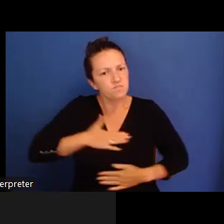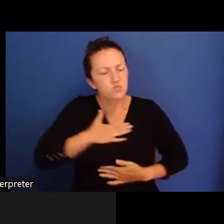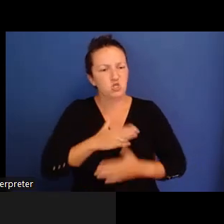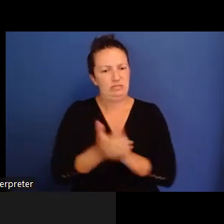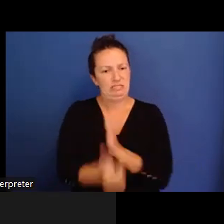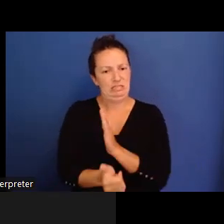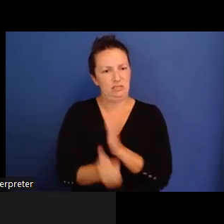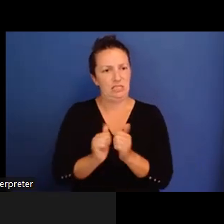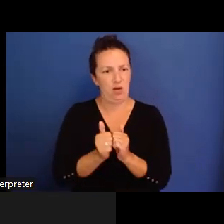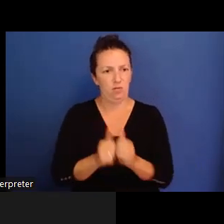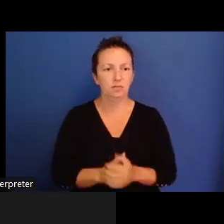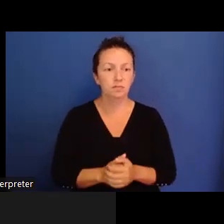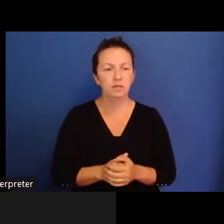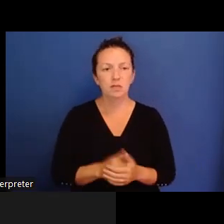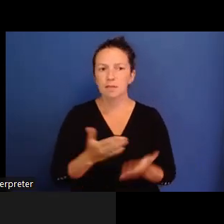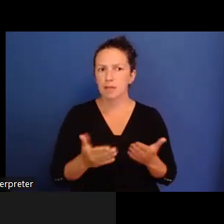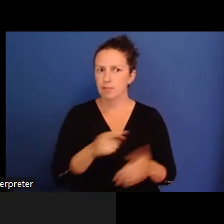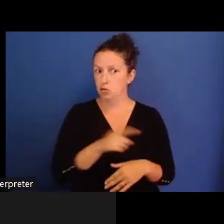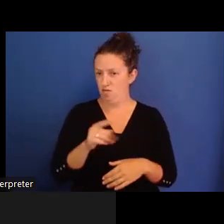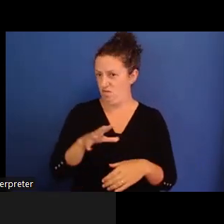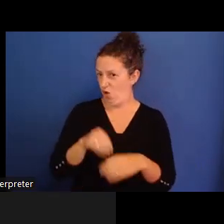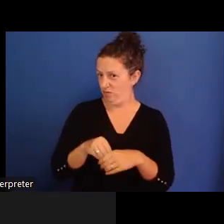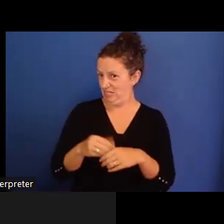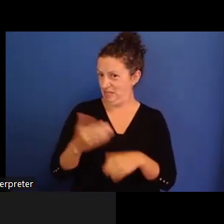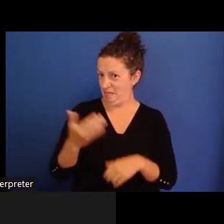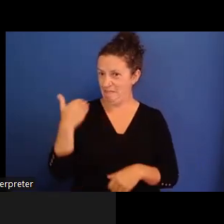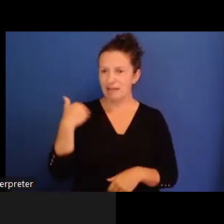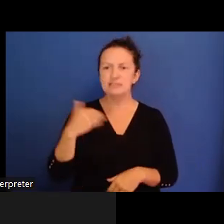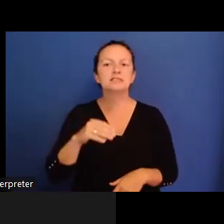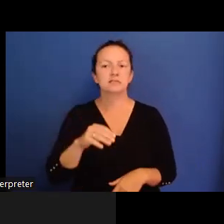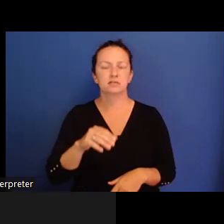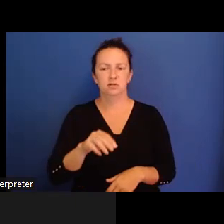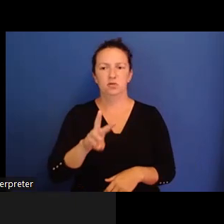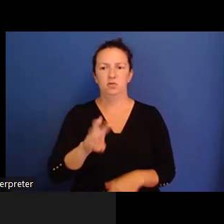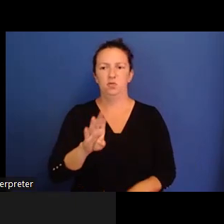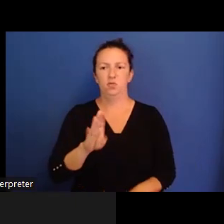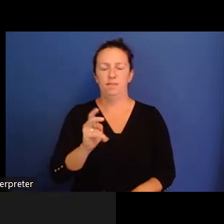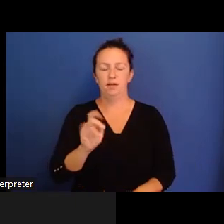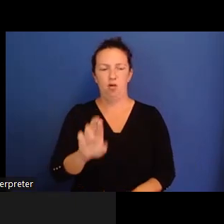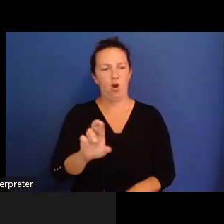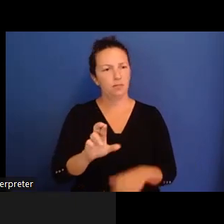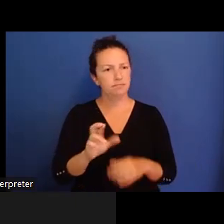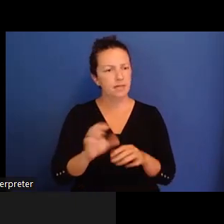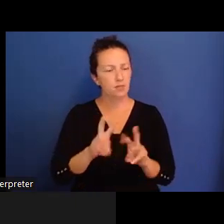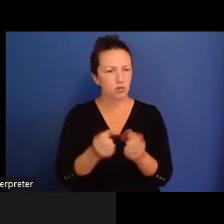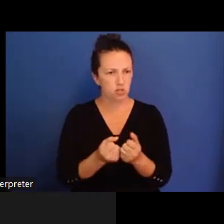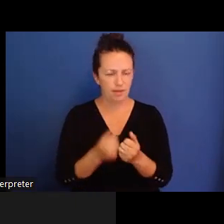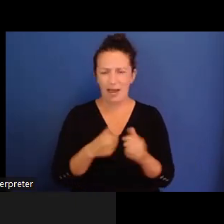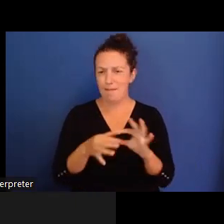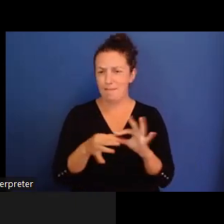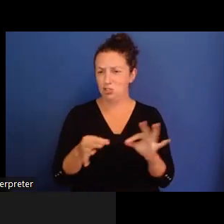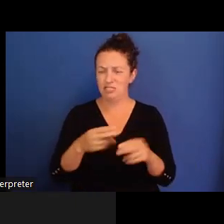strengths webinar, you heard me talk about Bernard Haldane,